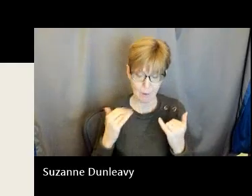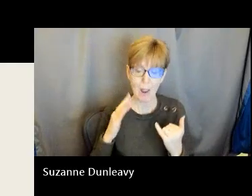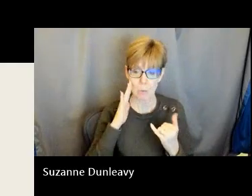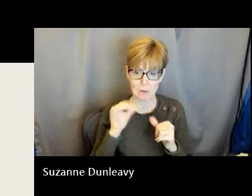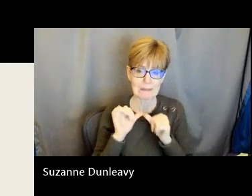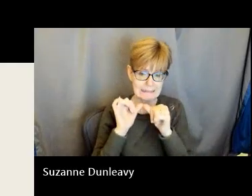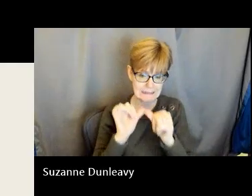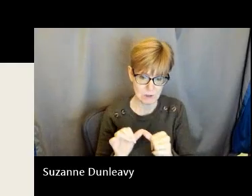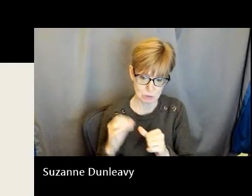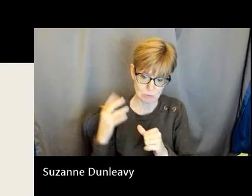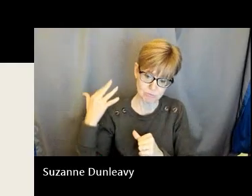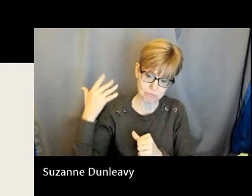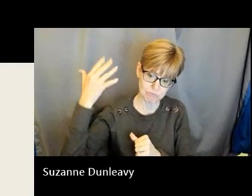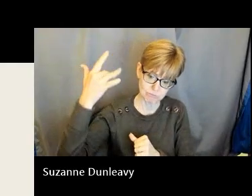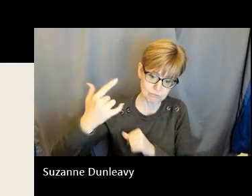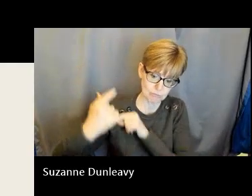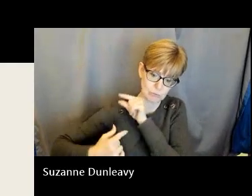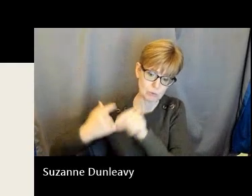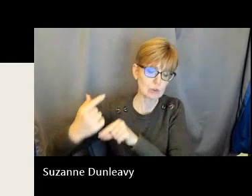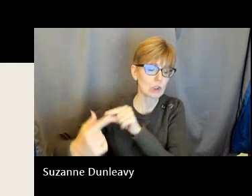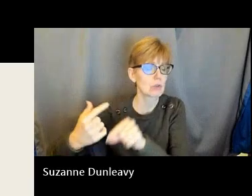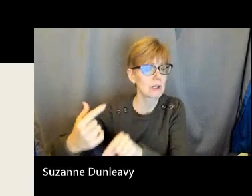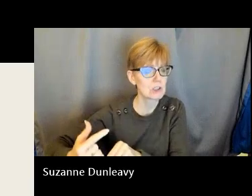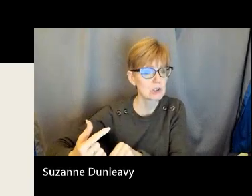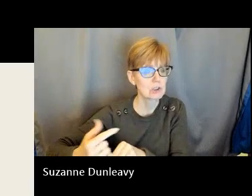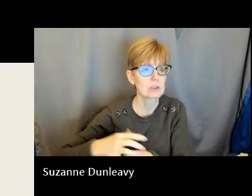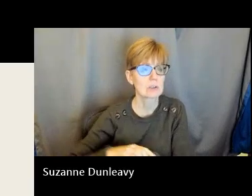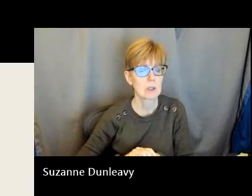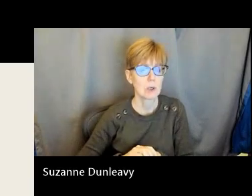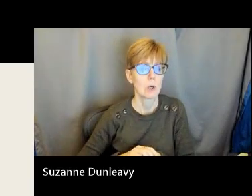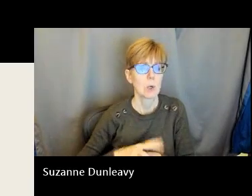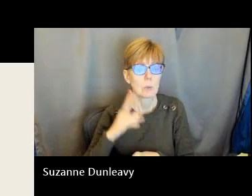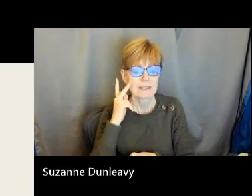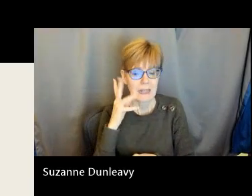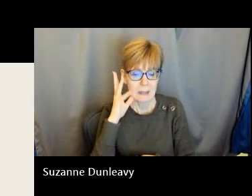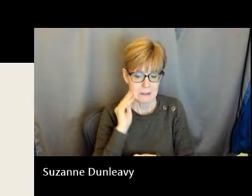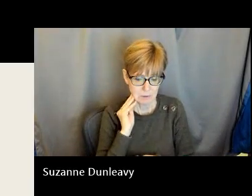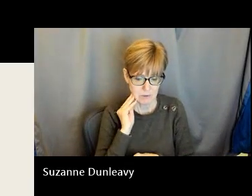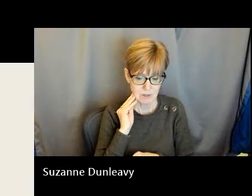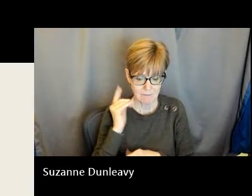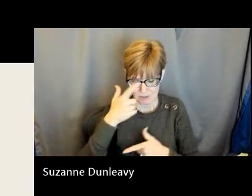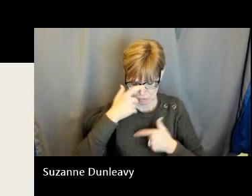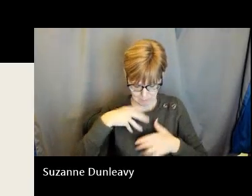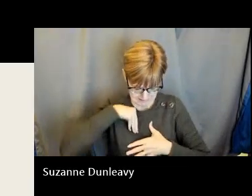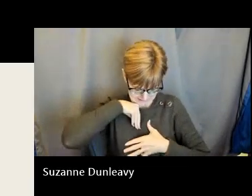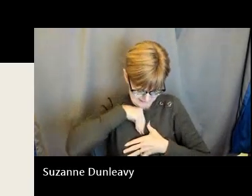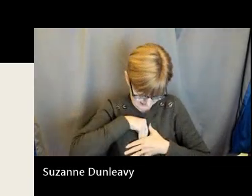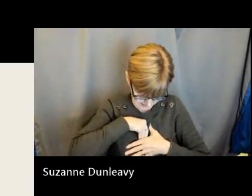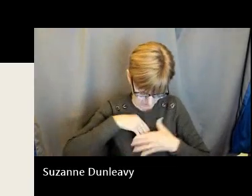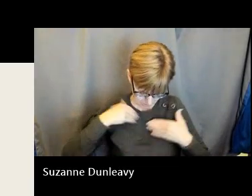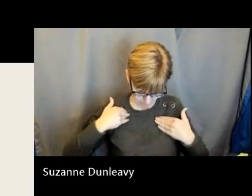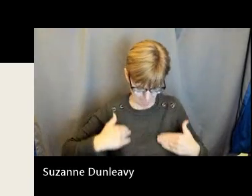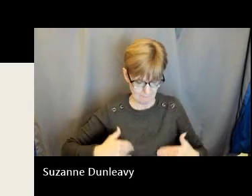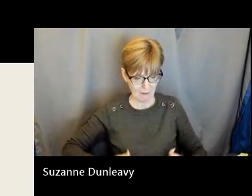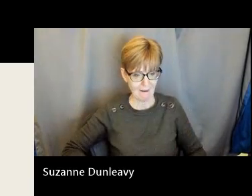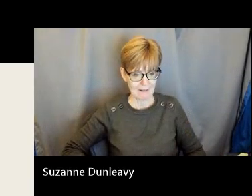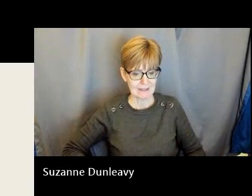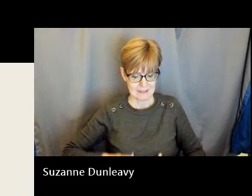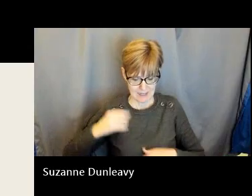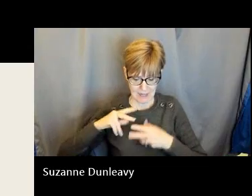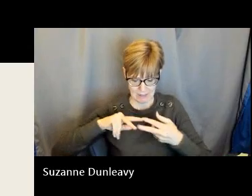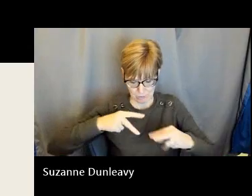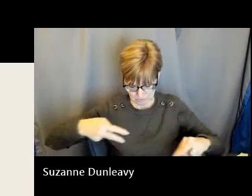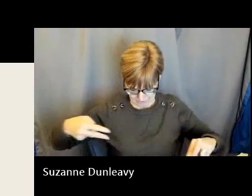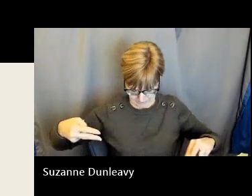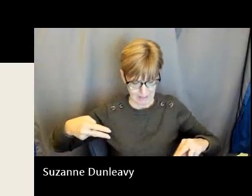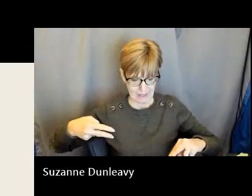We see that the experience of this trauma that's held in our bodies and in our genetic makeup can lead to higher stress